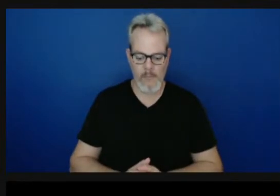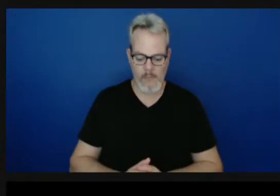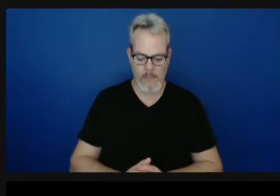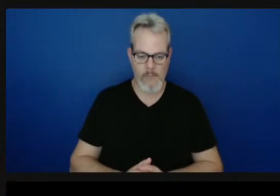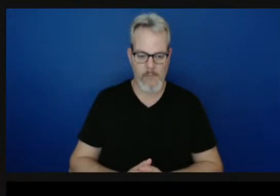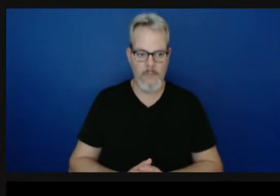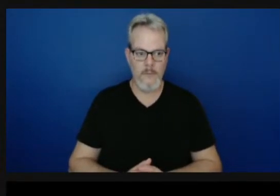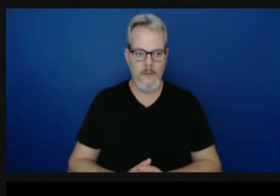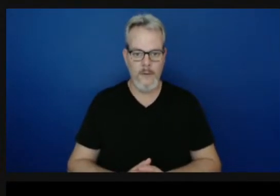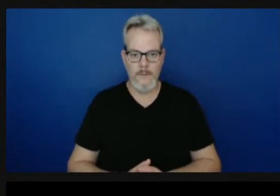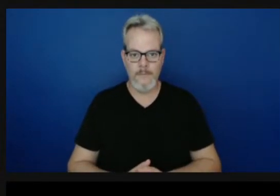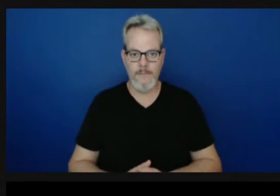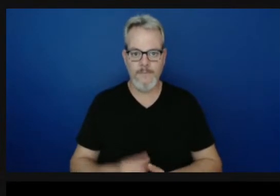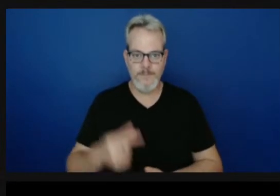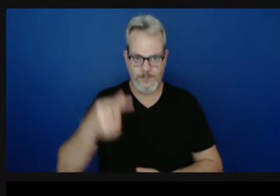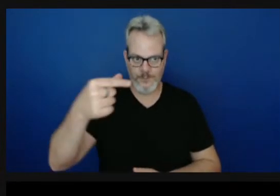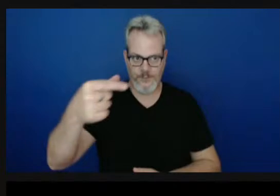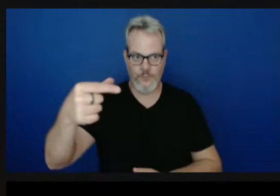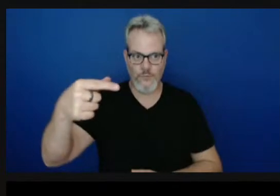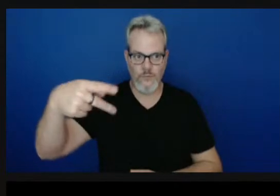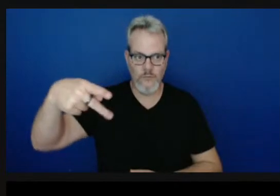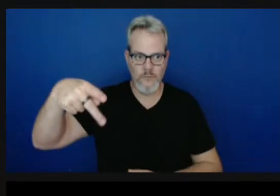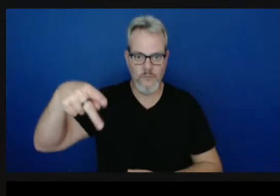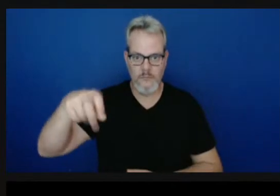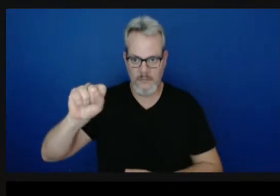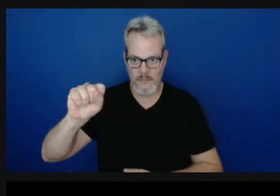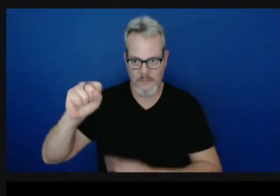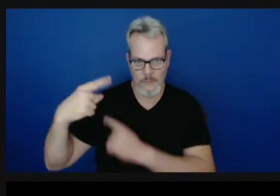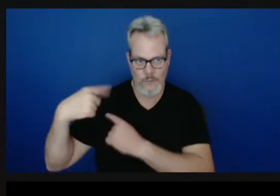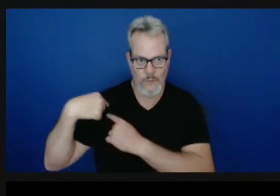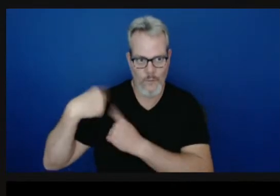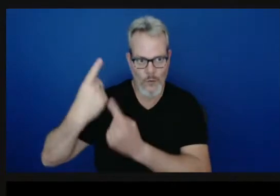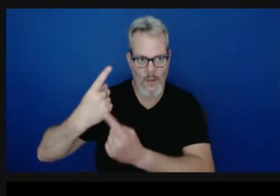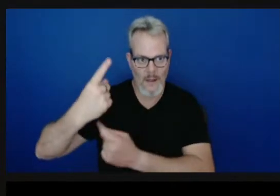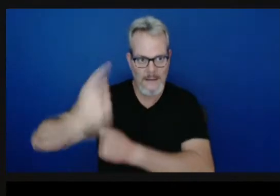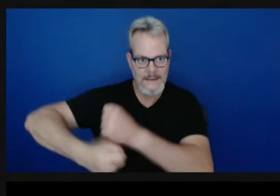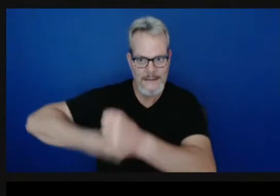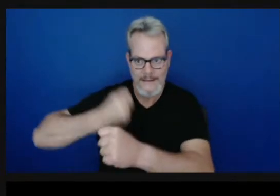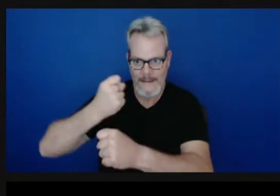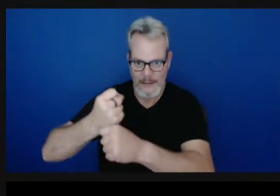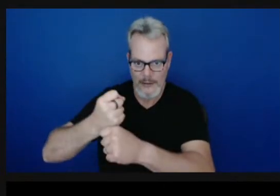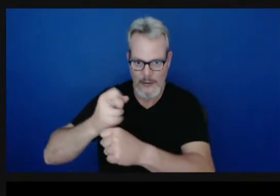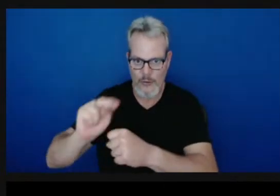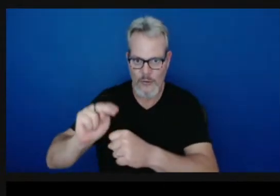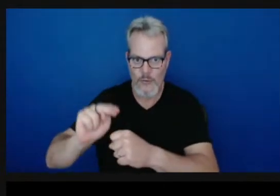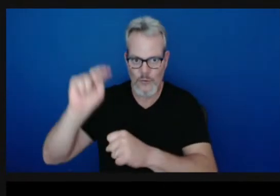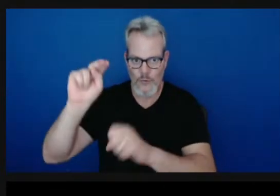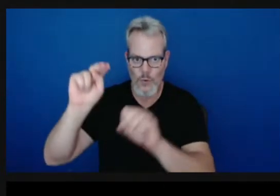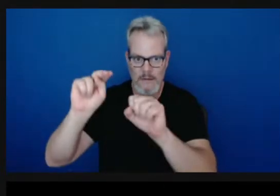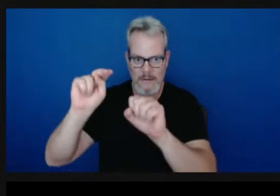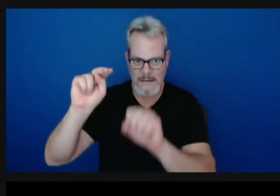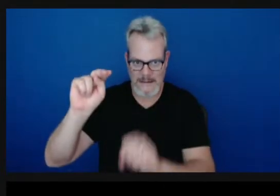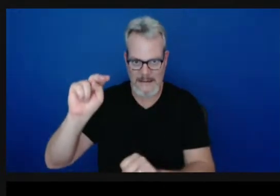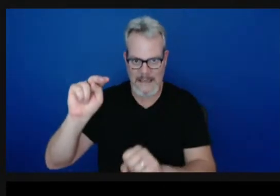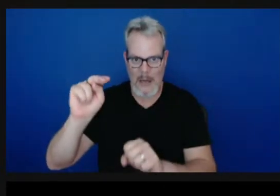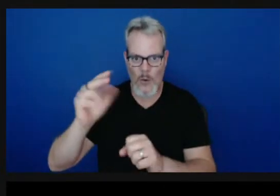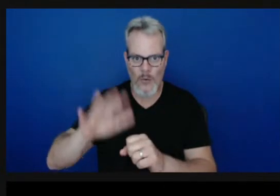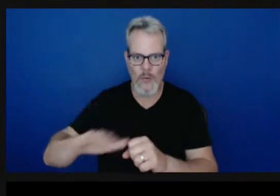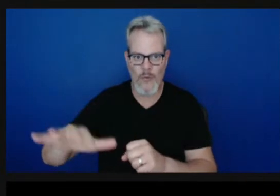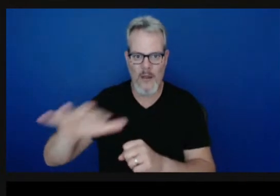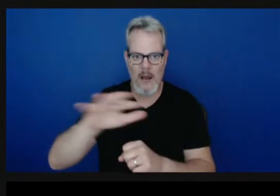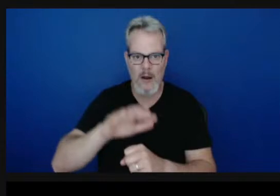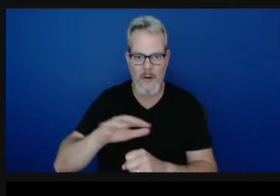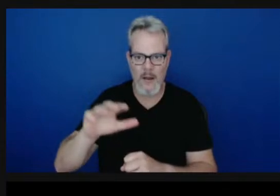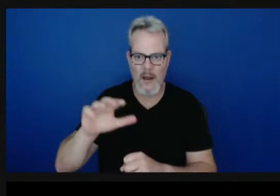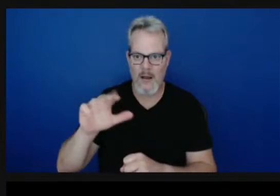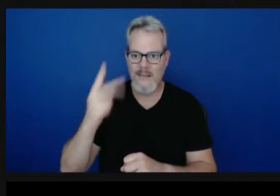And GPS for the last year, north and south across Mokuaweoville, Maunaloa, Summit, Caldera.